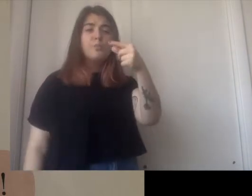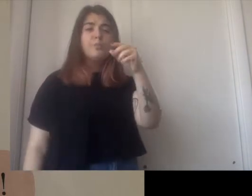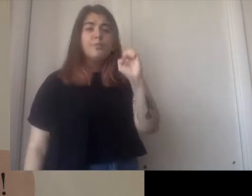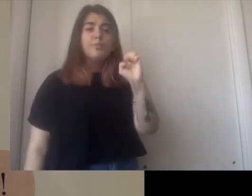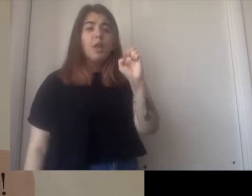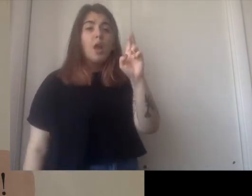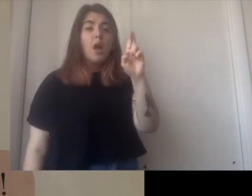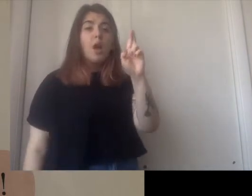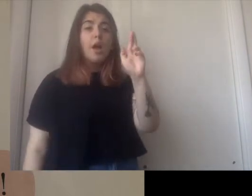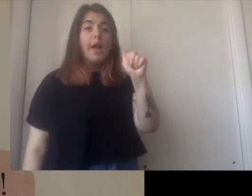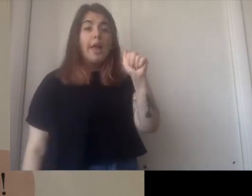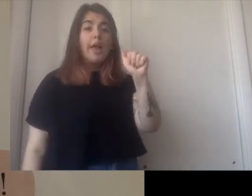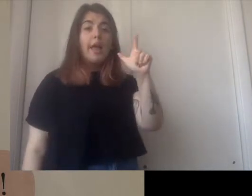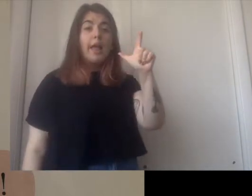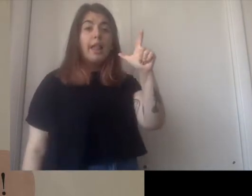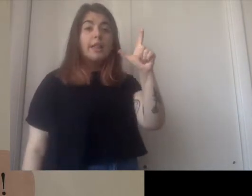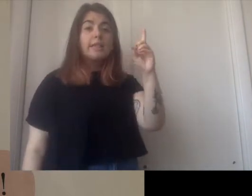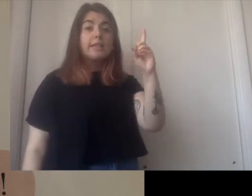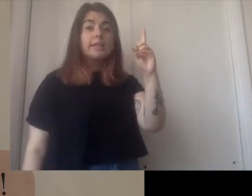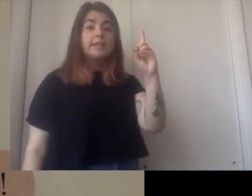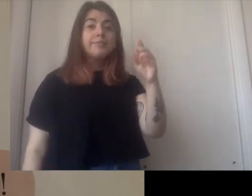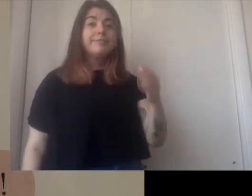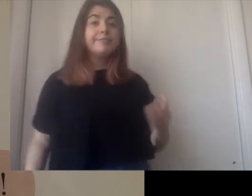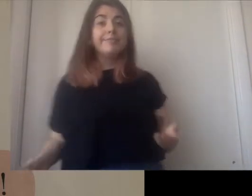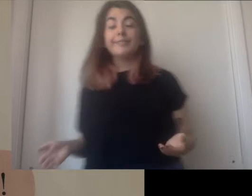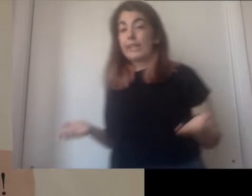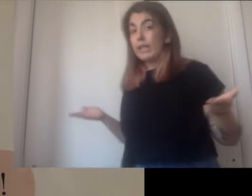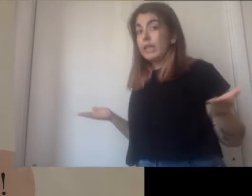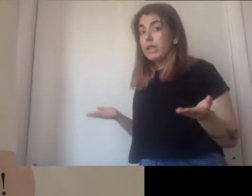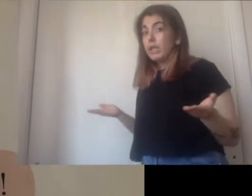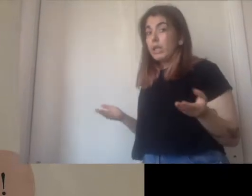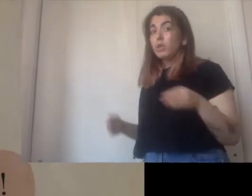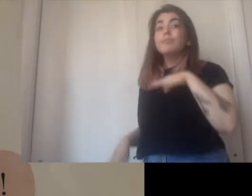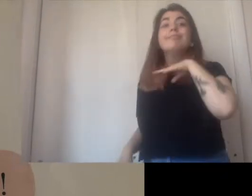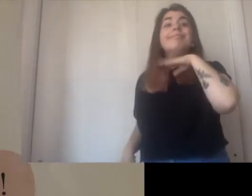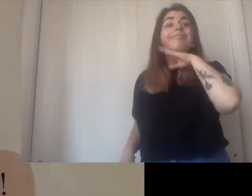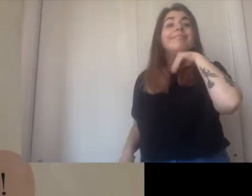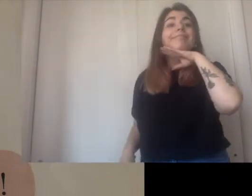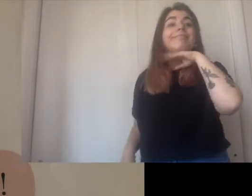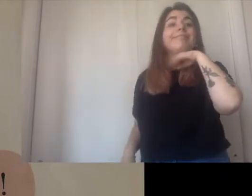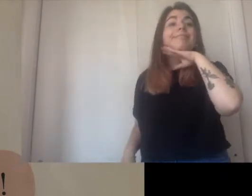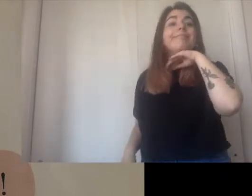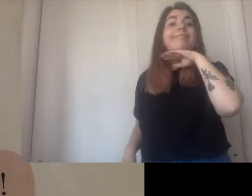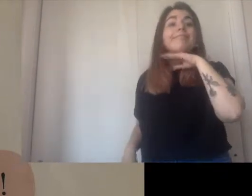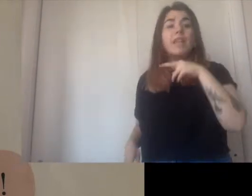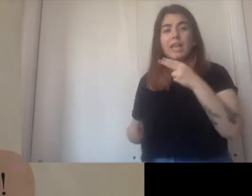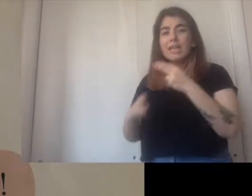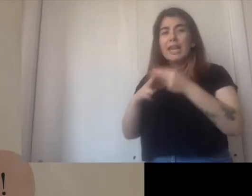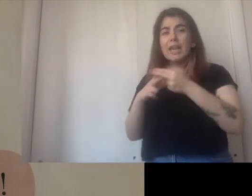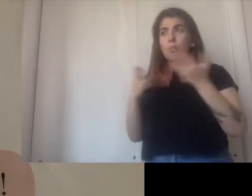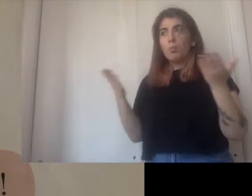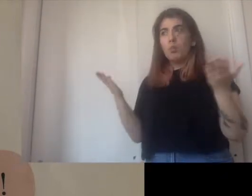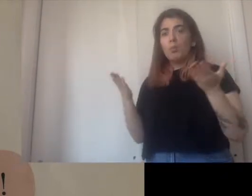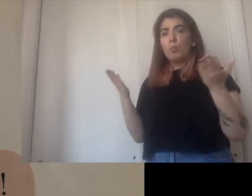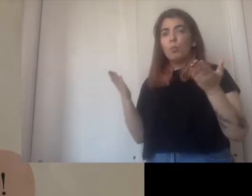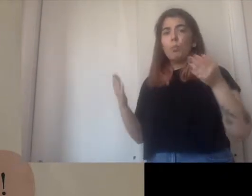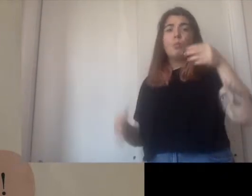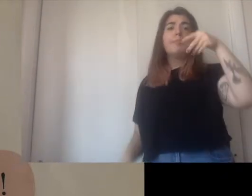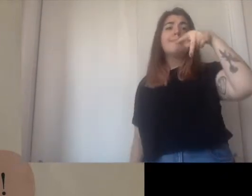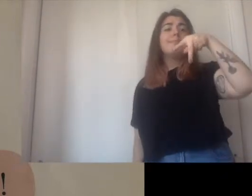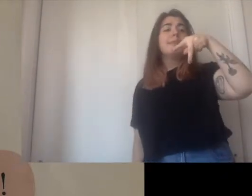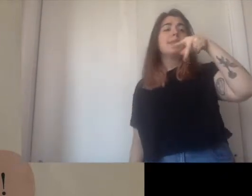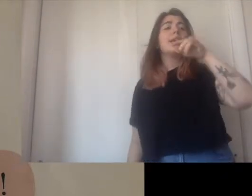On this page, we see a gray elephant named Gerald on the left and a pink pig named Piggy on the